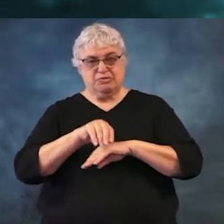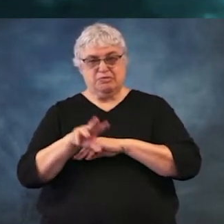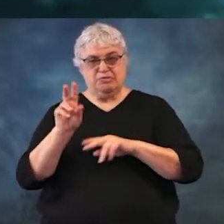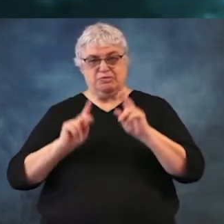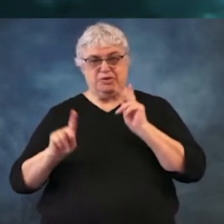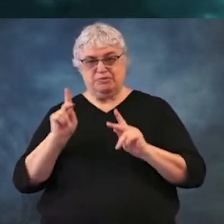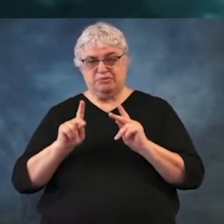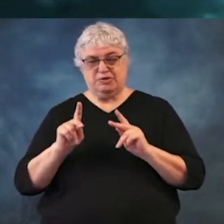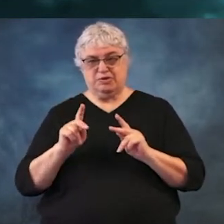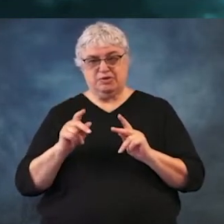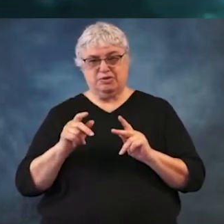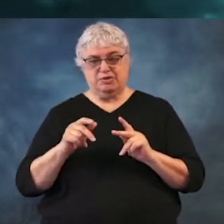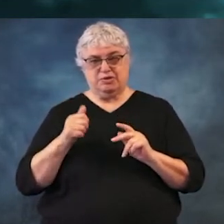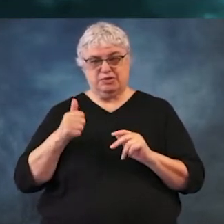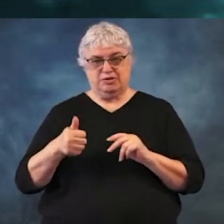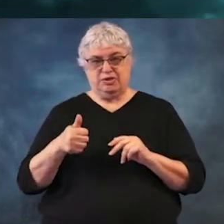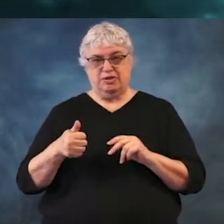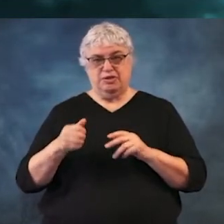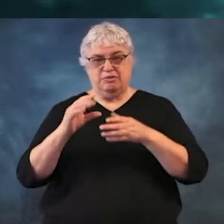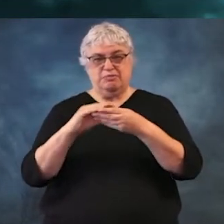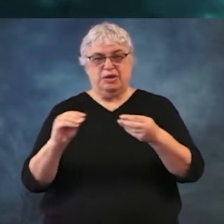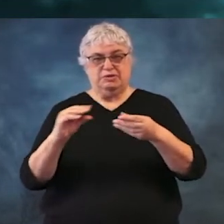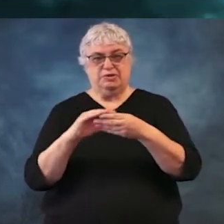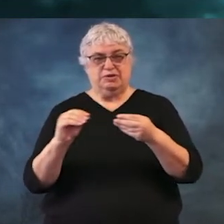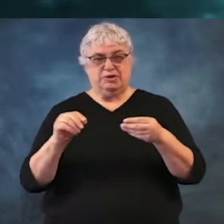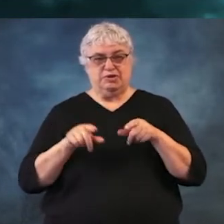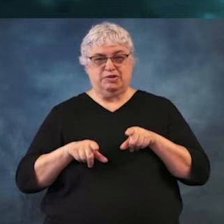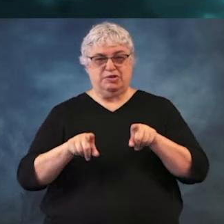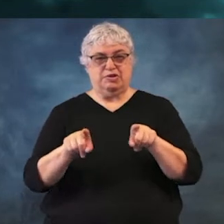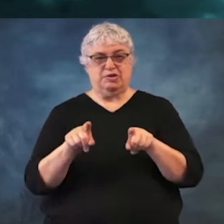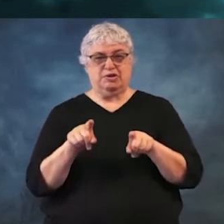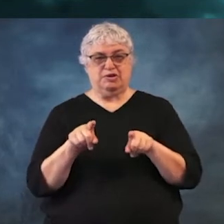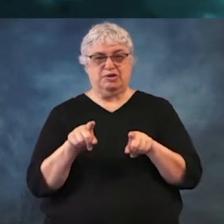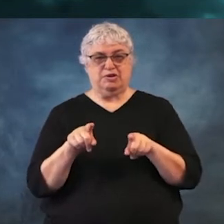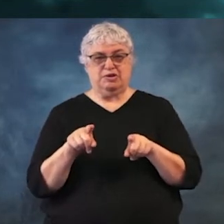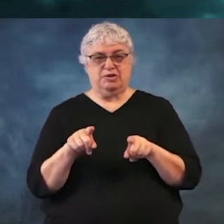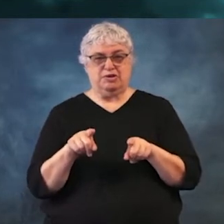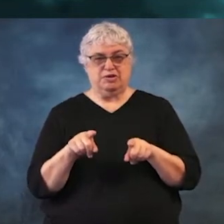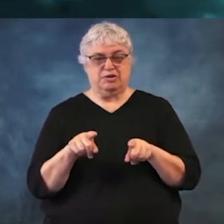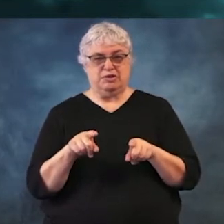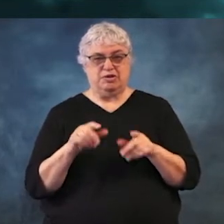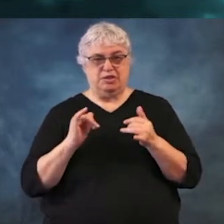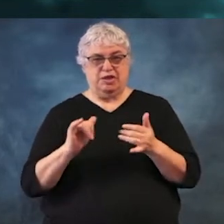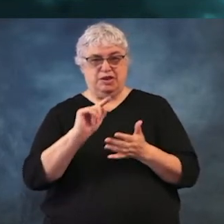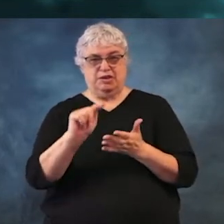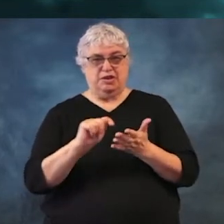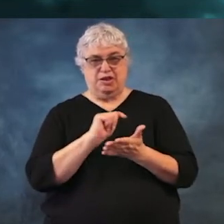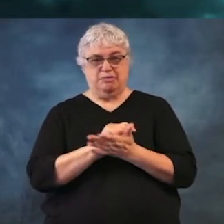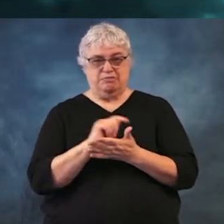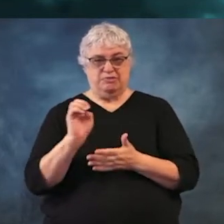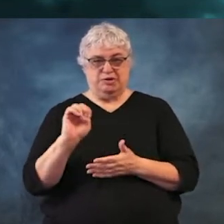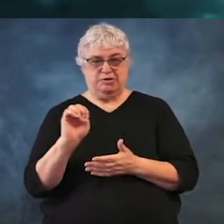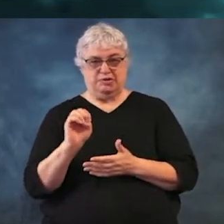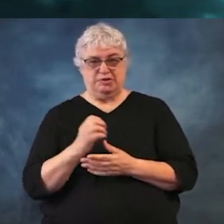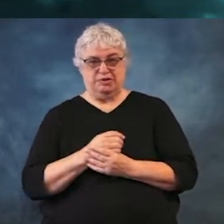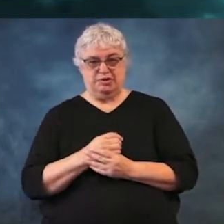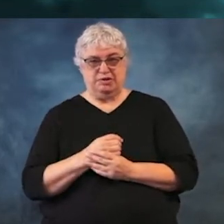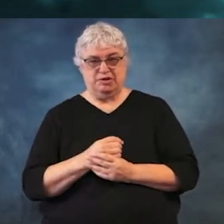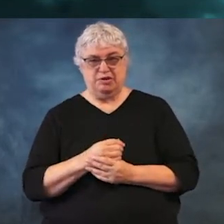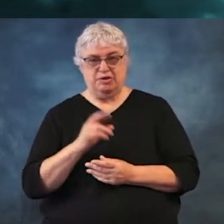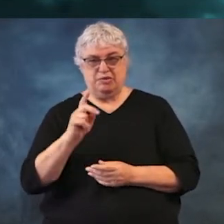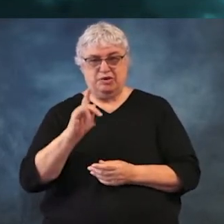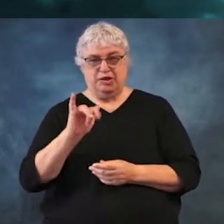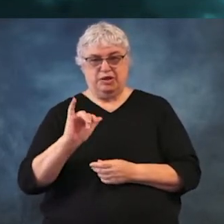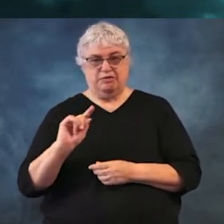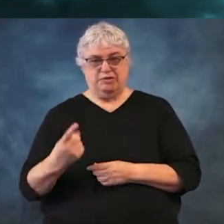officials who are in charge of messaging during these times of emergencies.